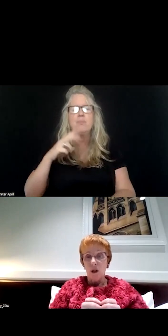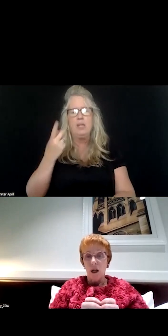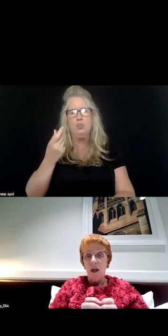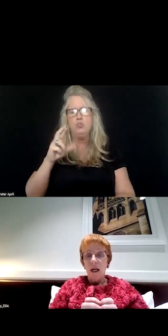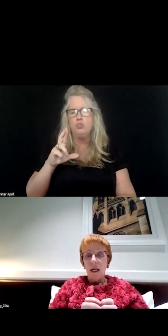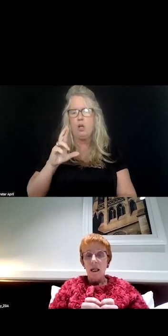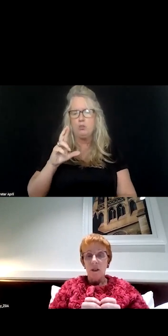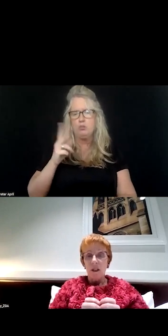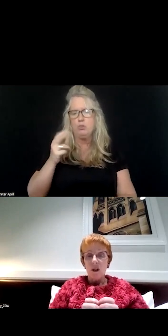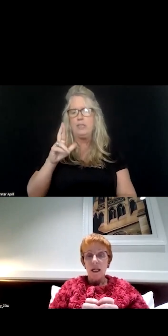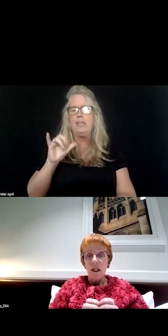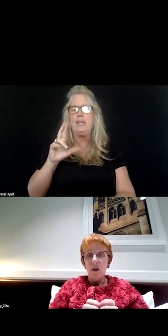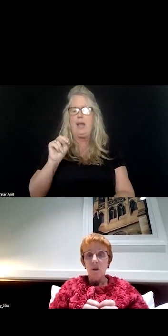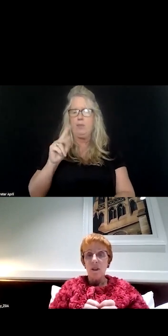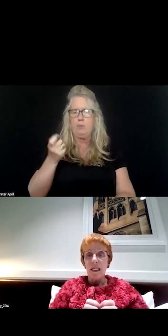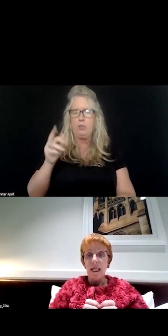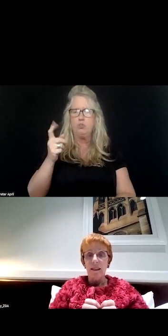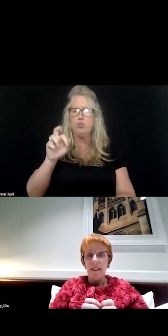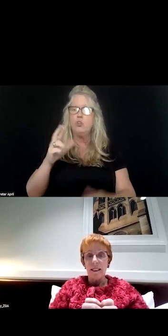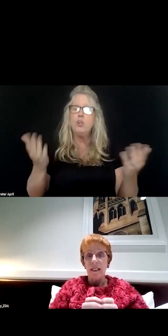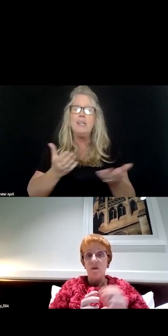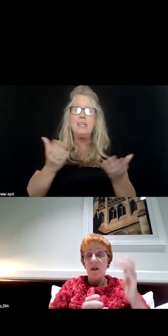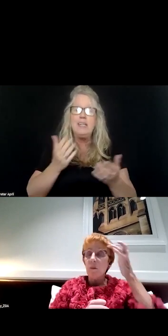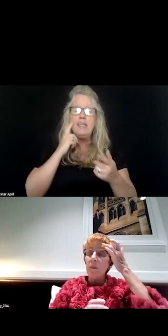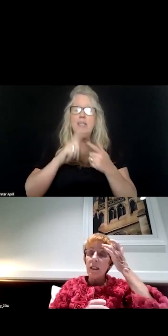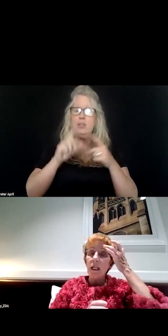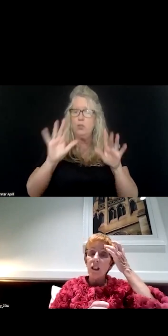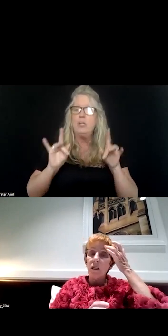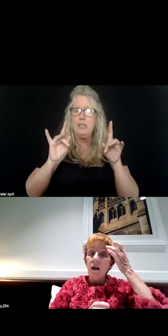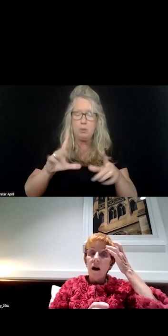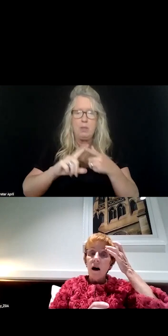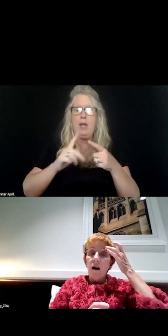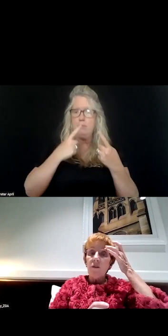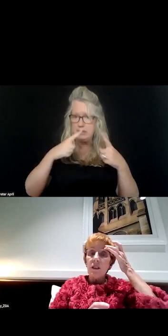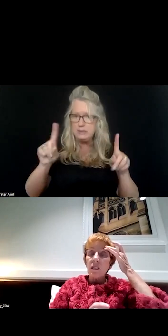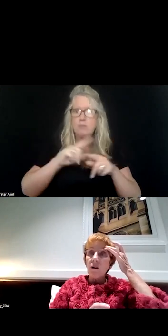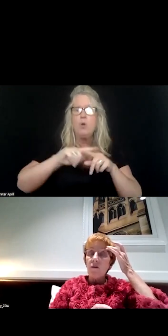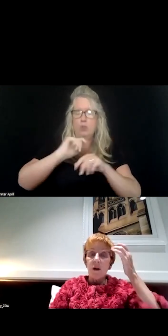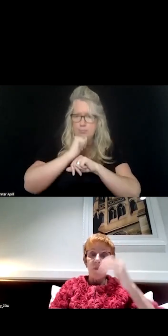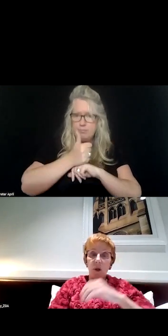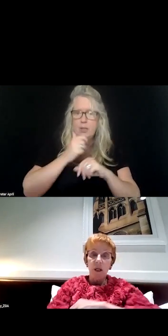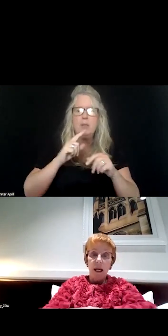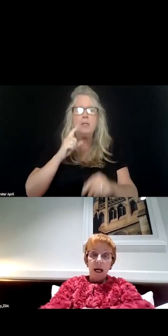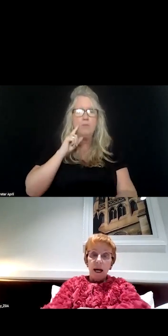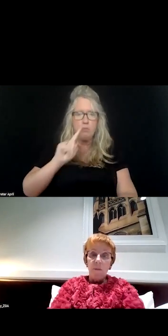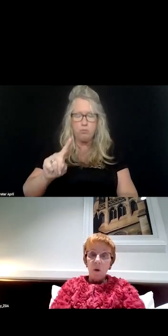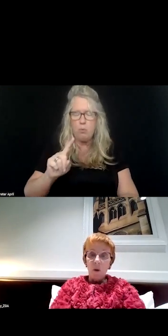Catherine Turner here in Australia, who's led the successful implementation of the Zero